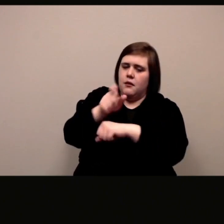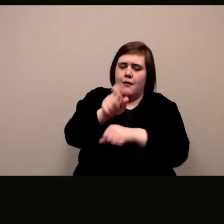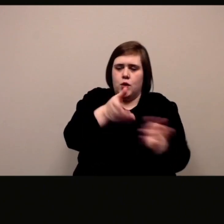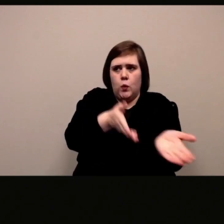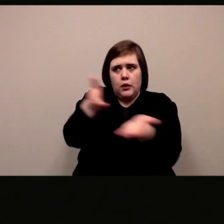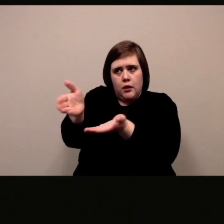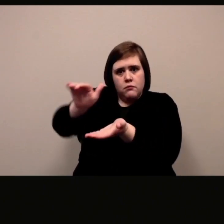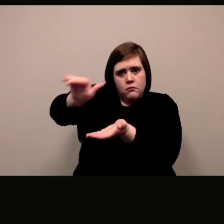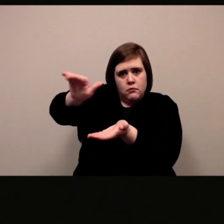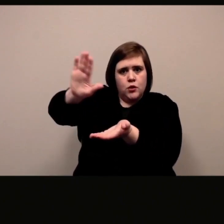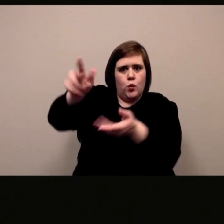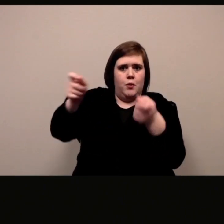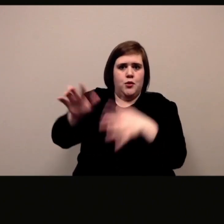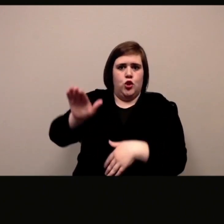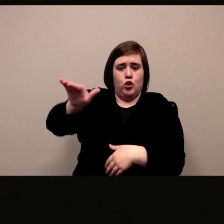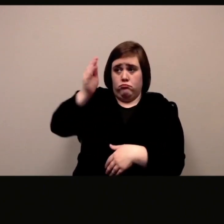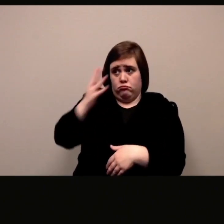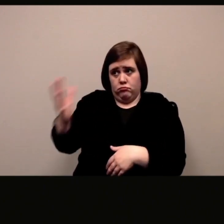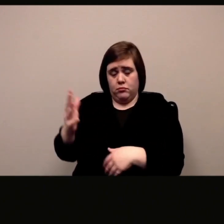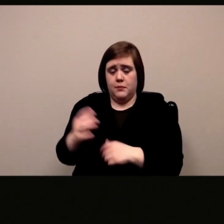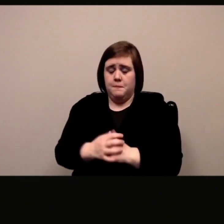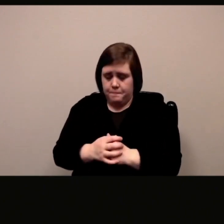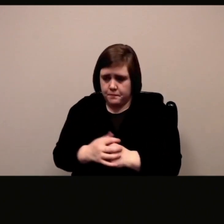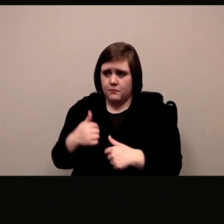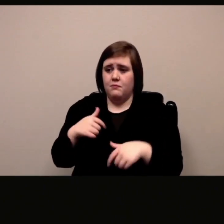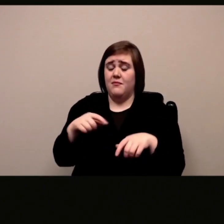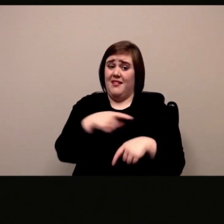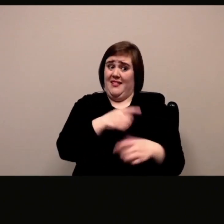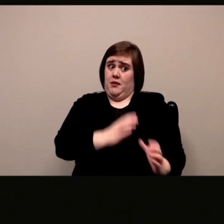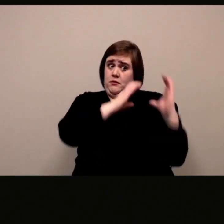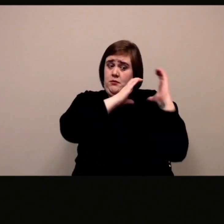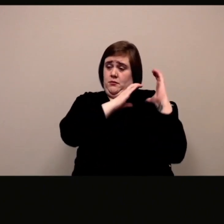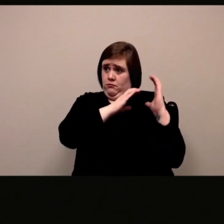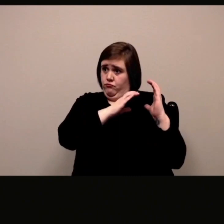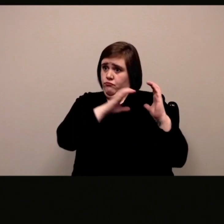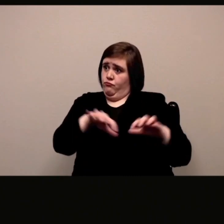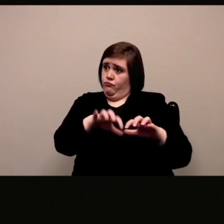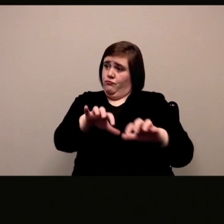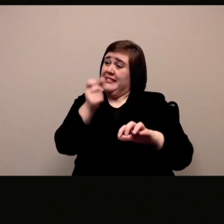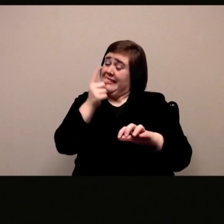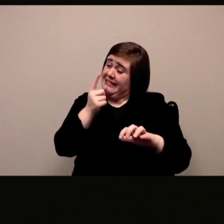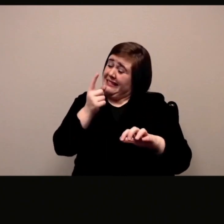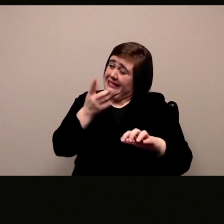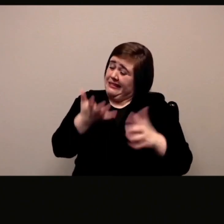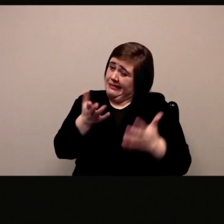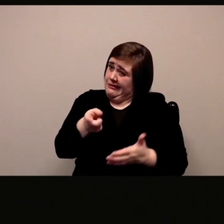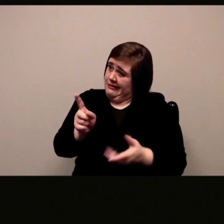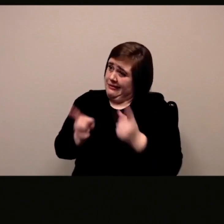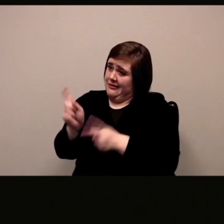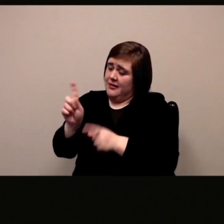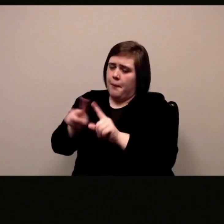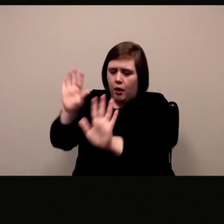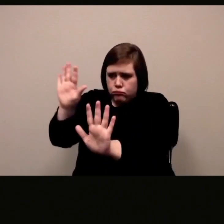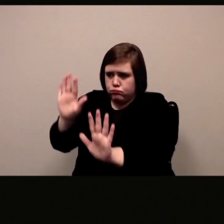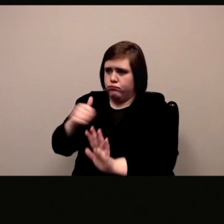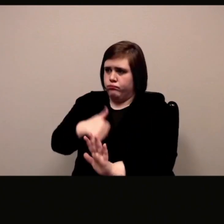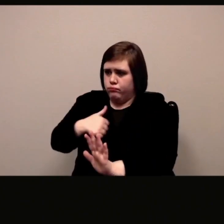your administrator that, hey, you know what? I'm doing this. If I step on a couple of toes, I'll apologize. But